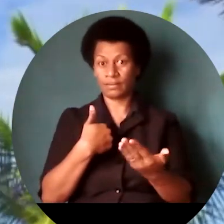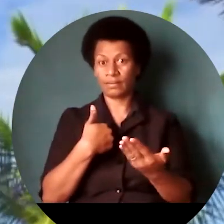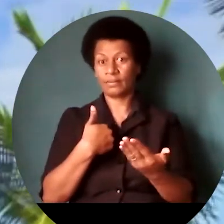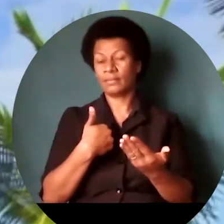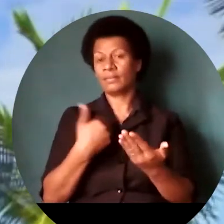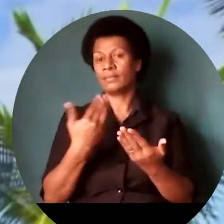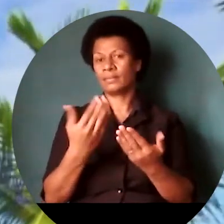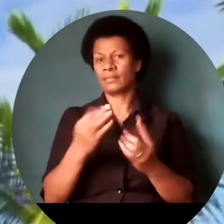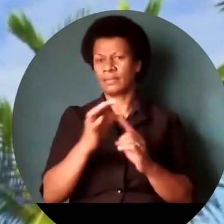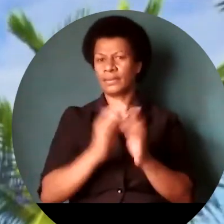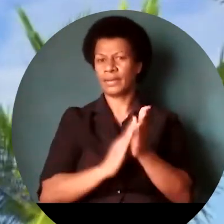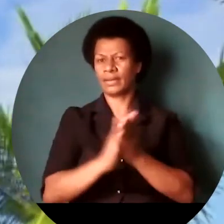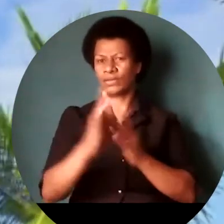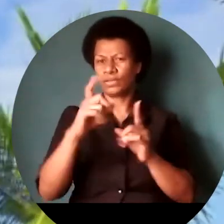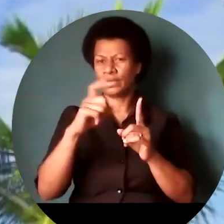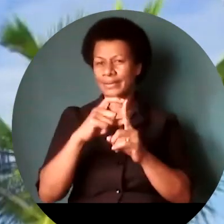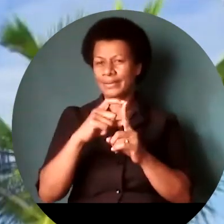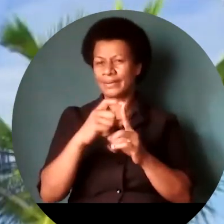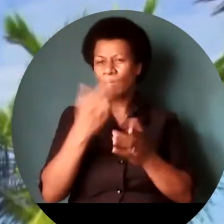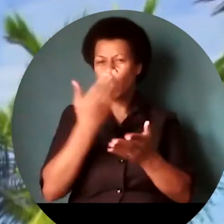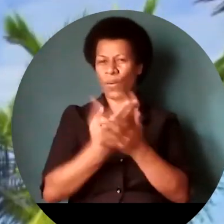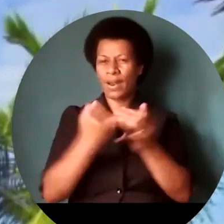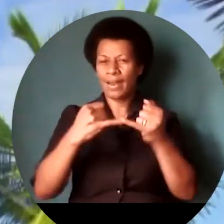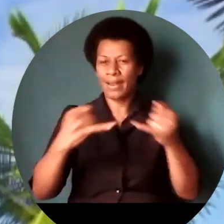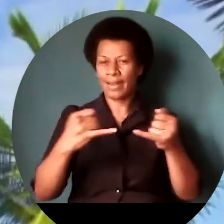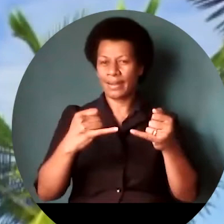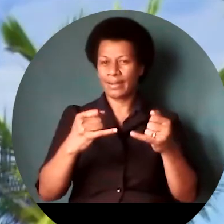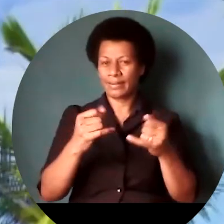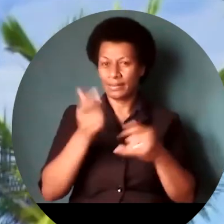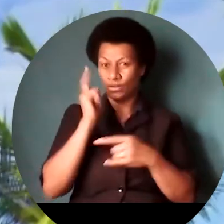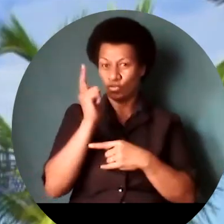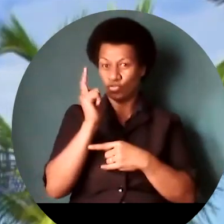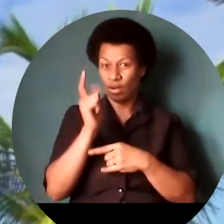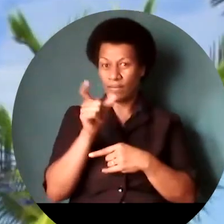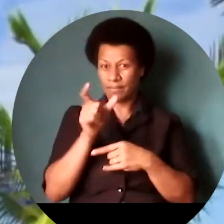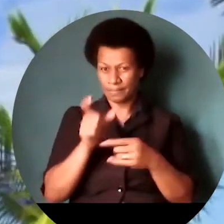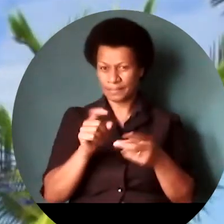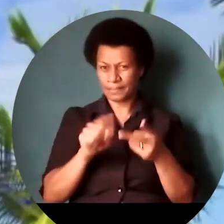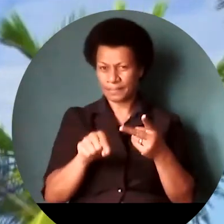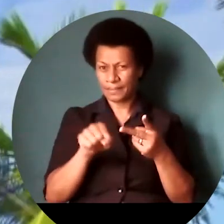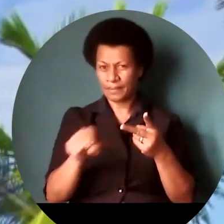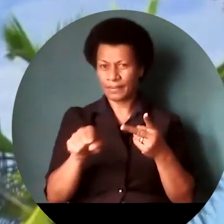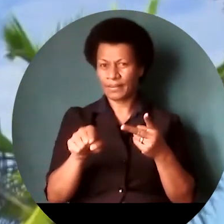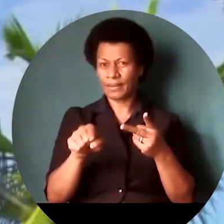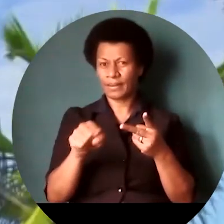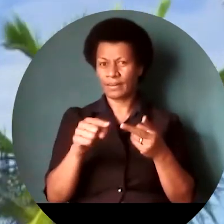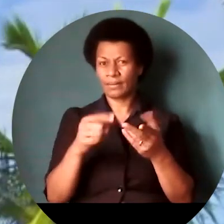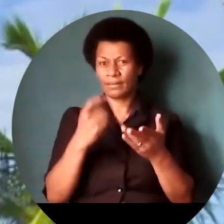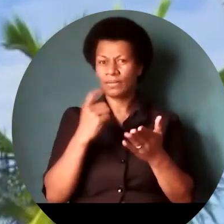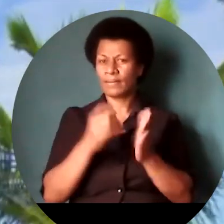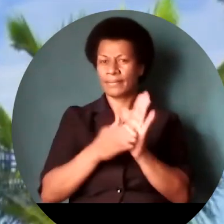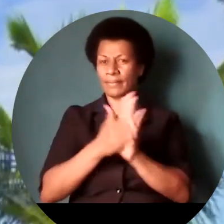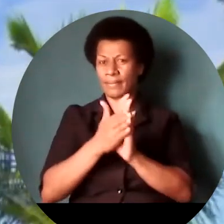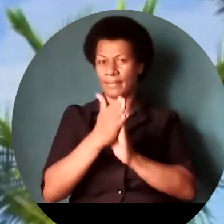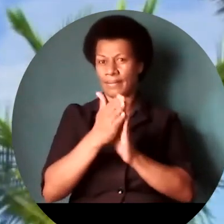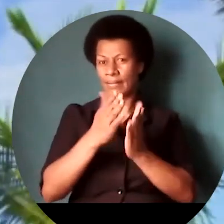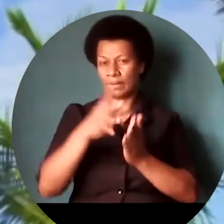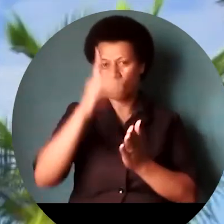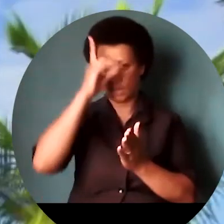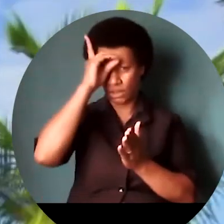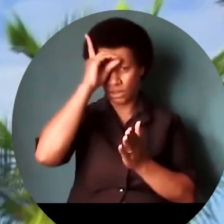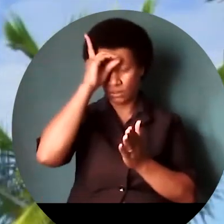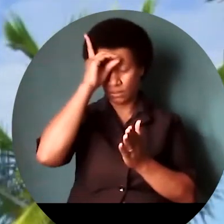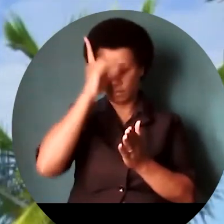education. I'm currently a lecturer with the School of Education at the Fiji National University. And I'm currently a